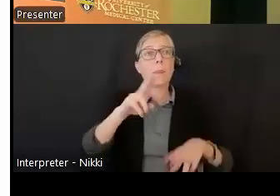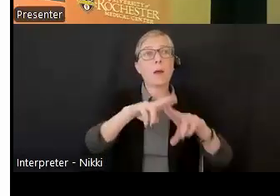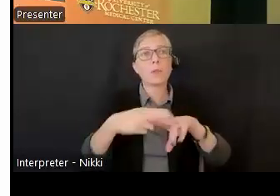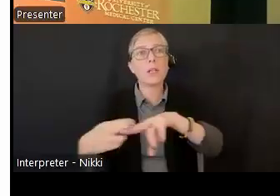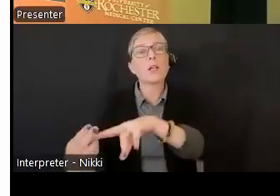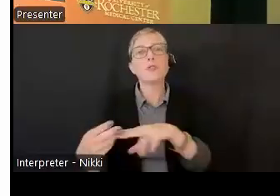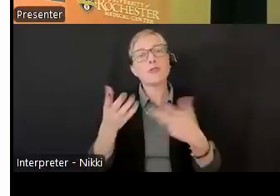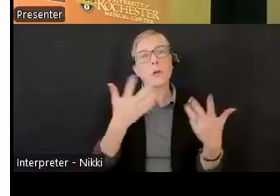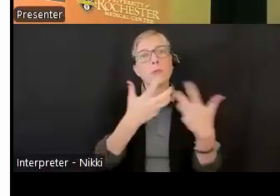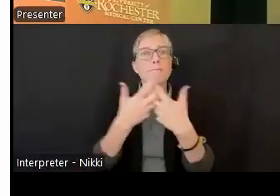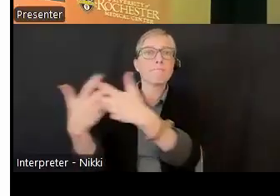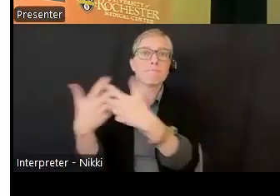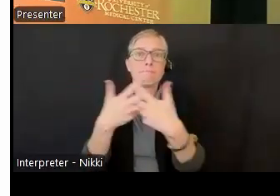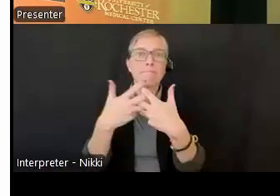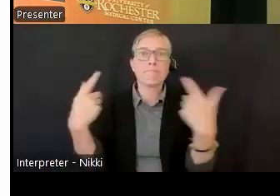Rich platform.